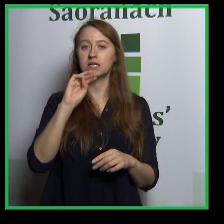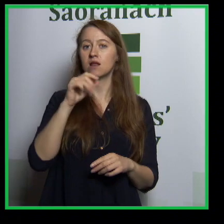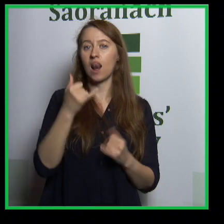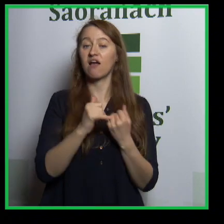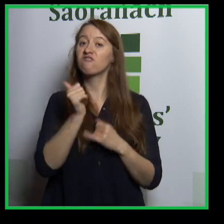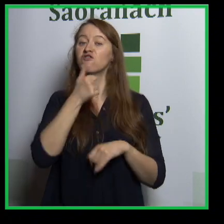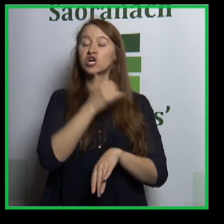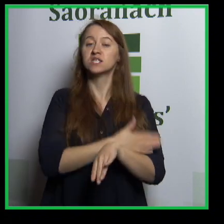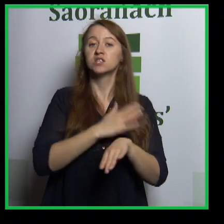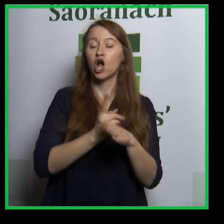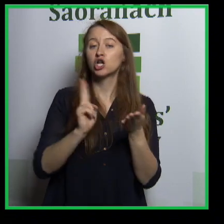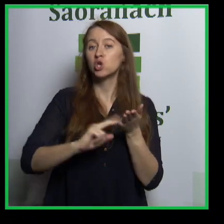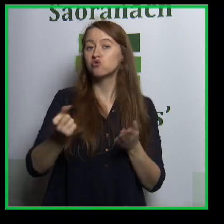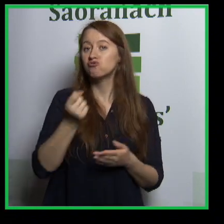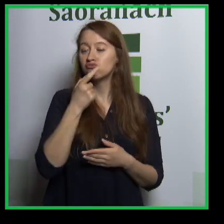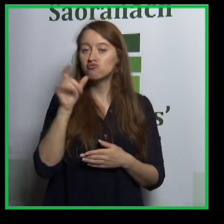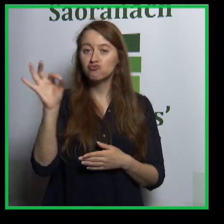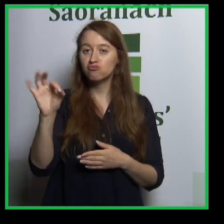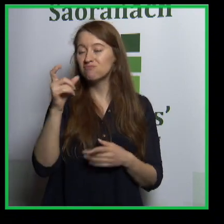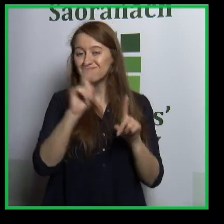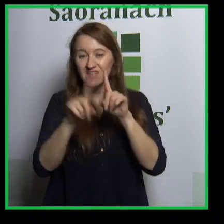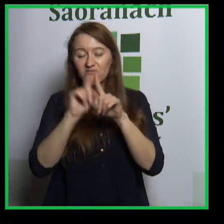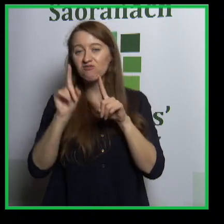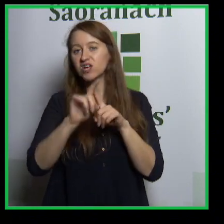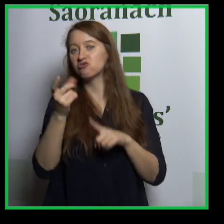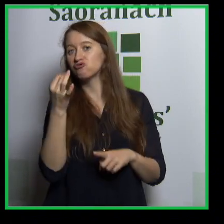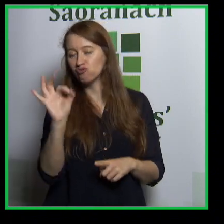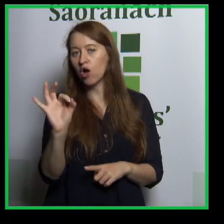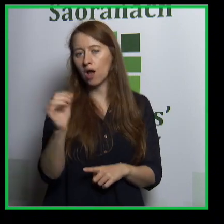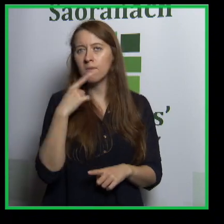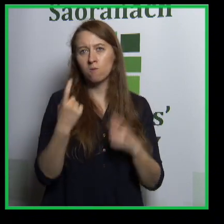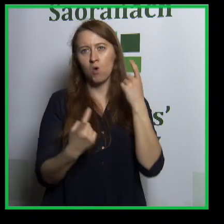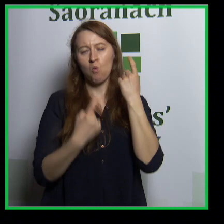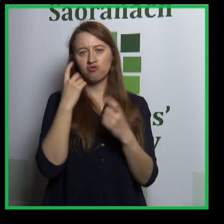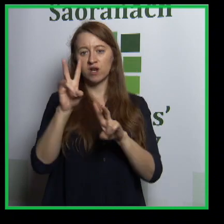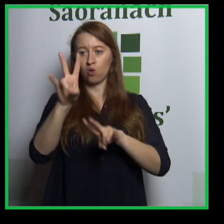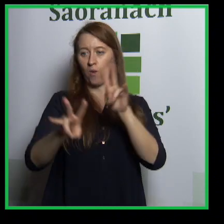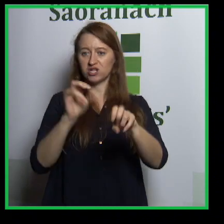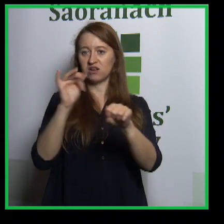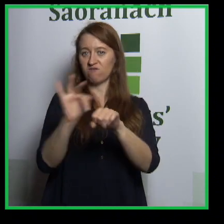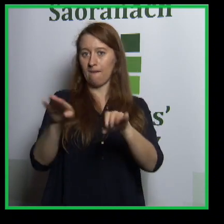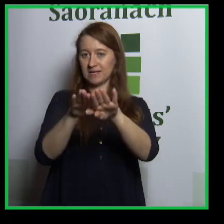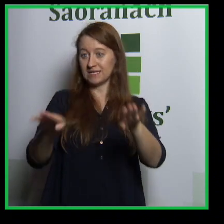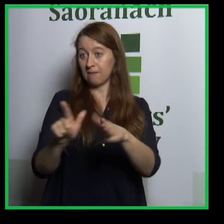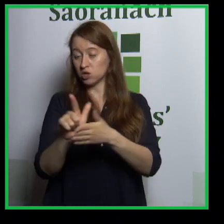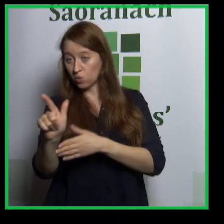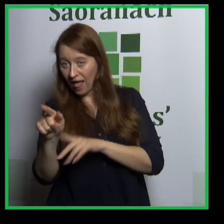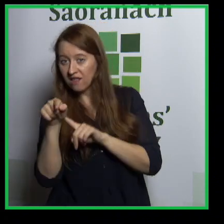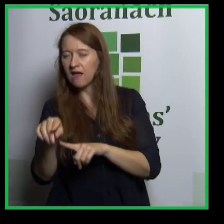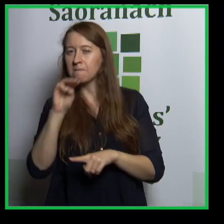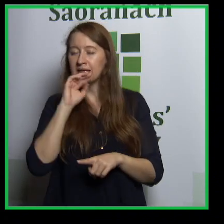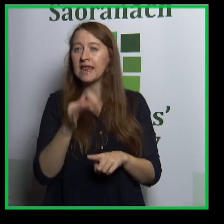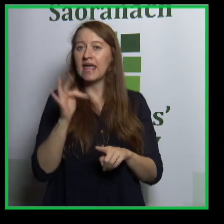think the question from table 12 relates to if you've had trauma, are you then predisposed to that use becoming